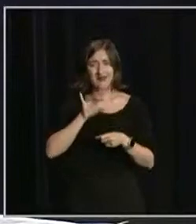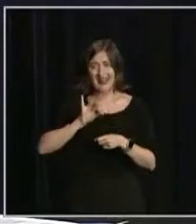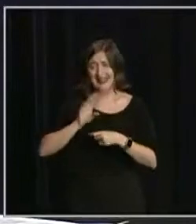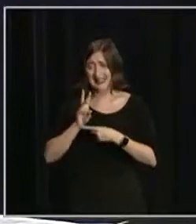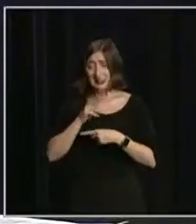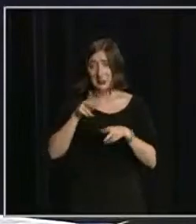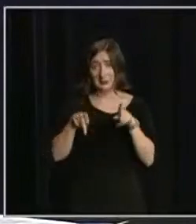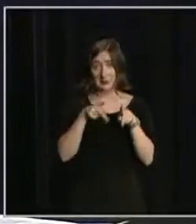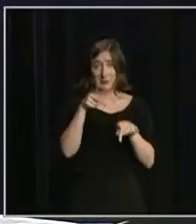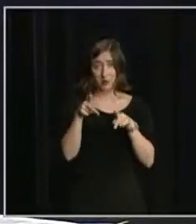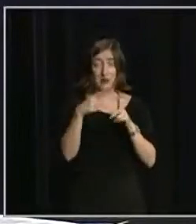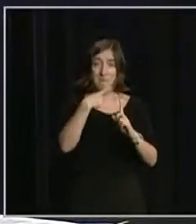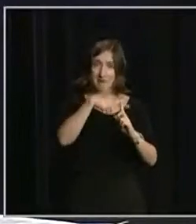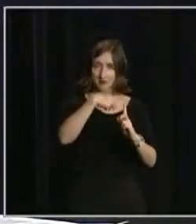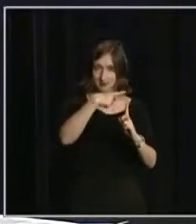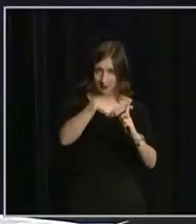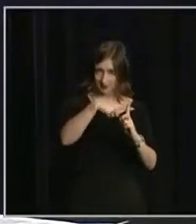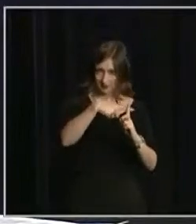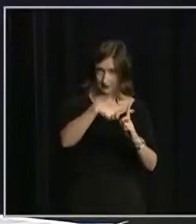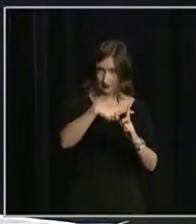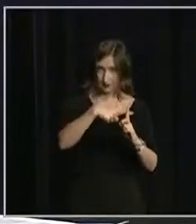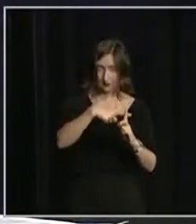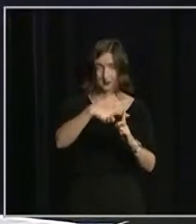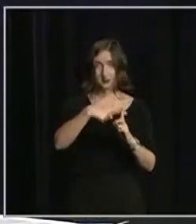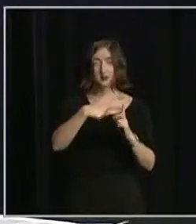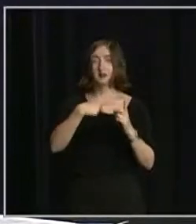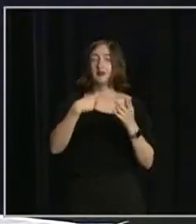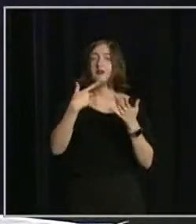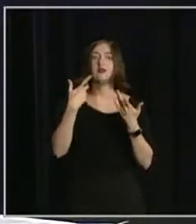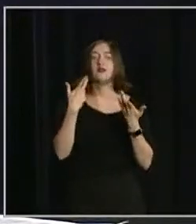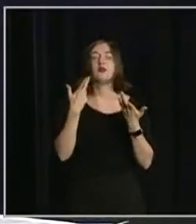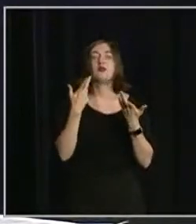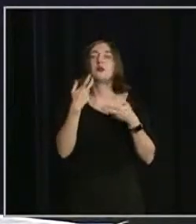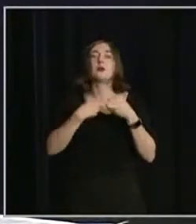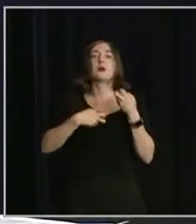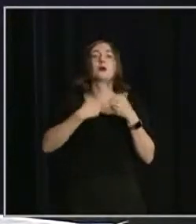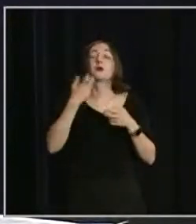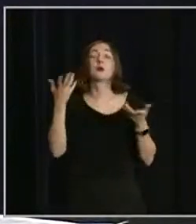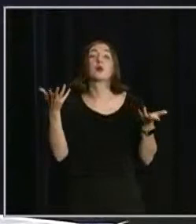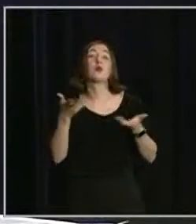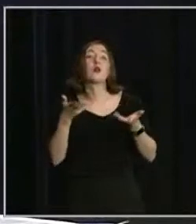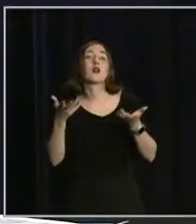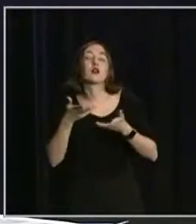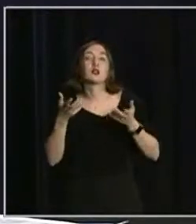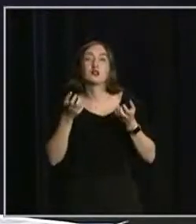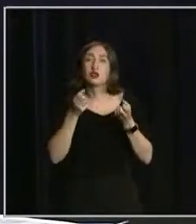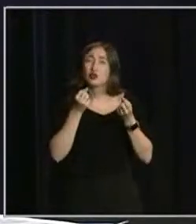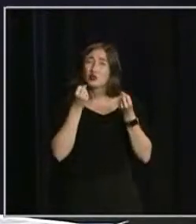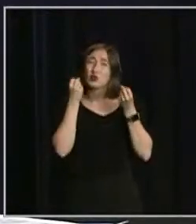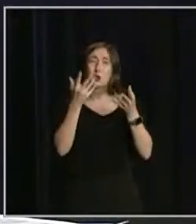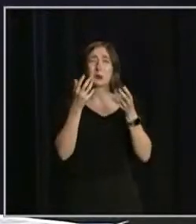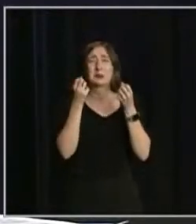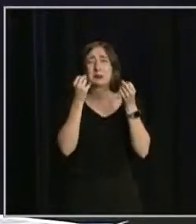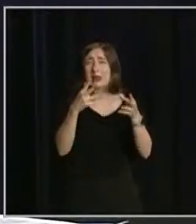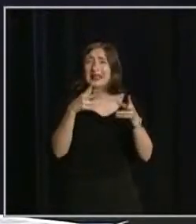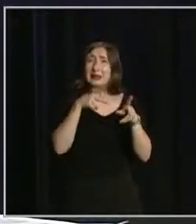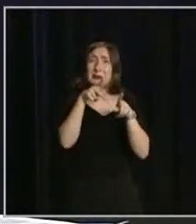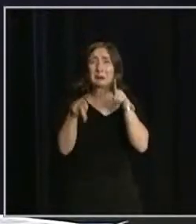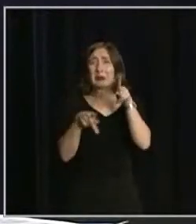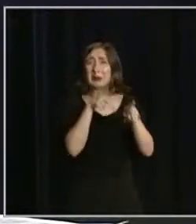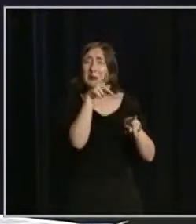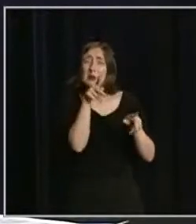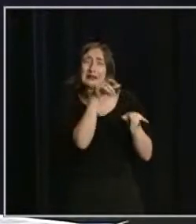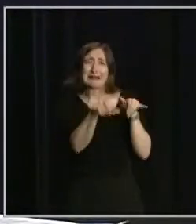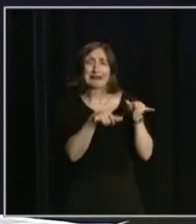what is dramatically causing our problem is overcrowding. We had a low of like 3,000 people in the jail at